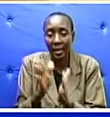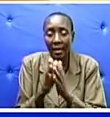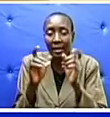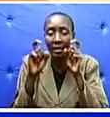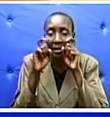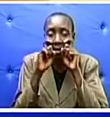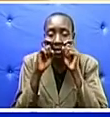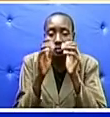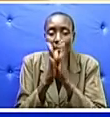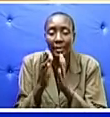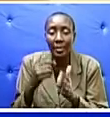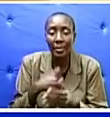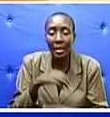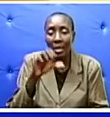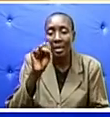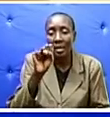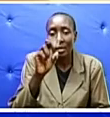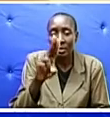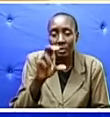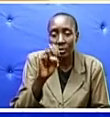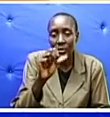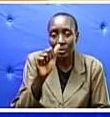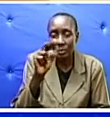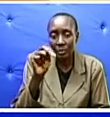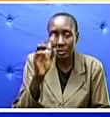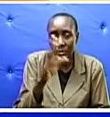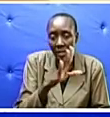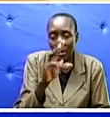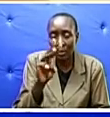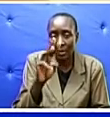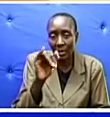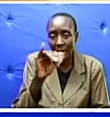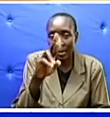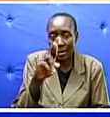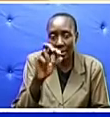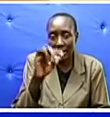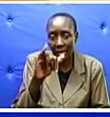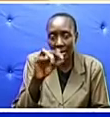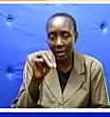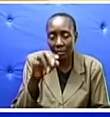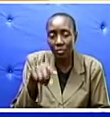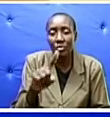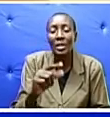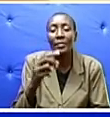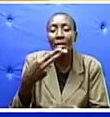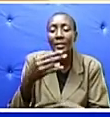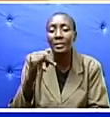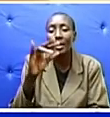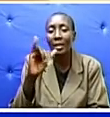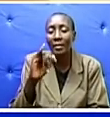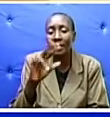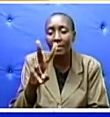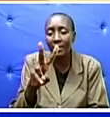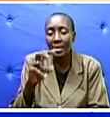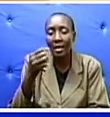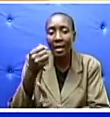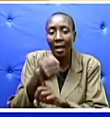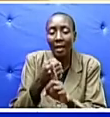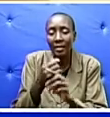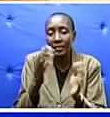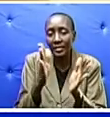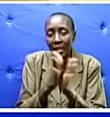on set is Susan Wairimu, who is an HIV activist, and on the other end we have David Ochola, who is an